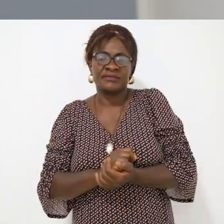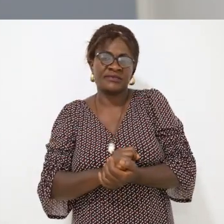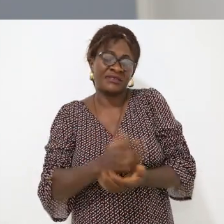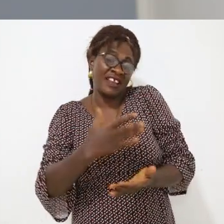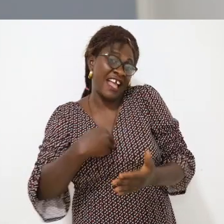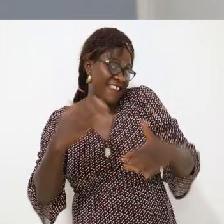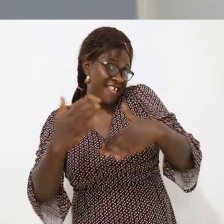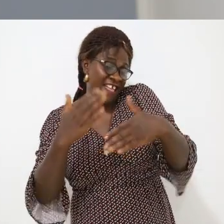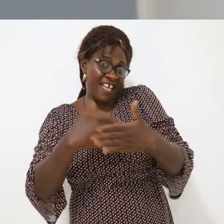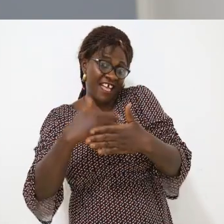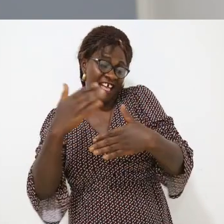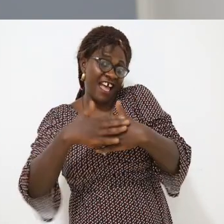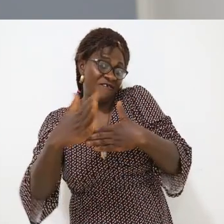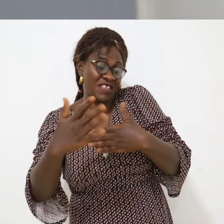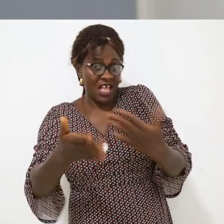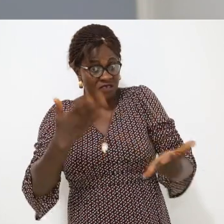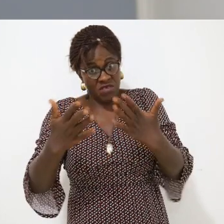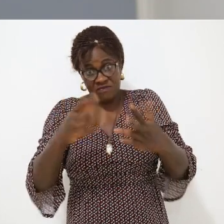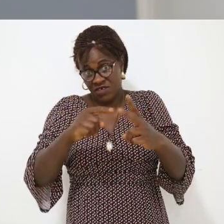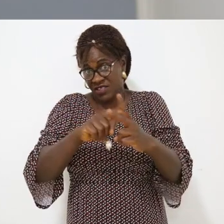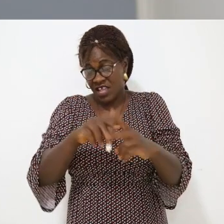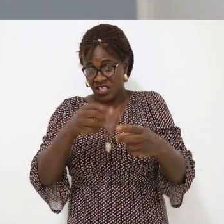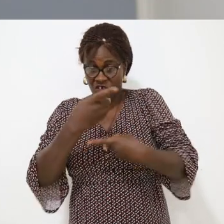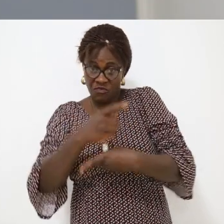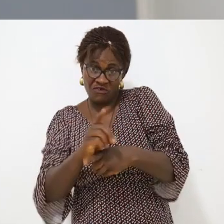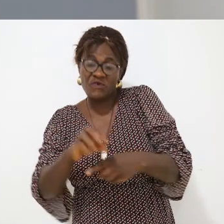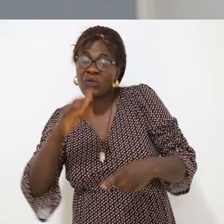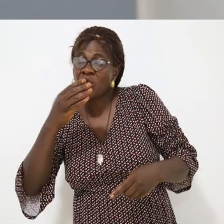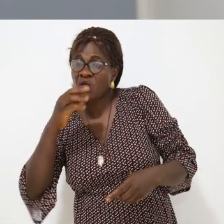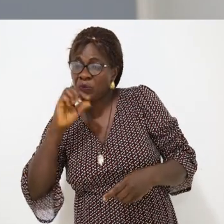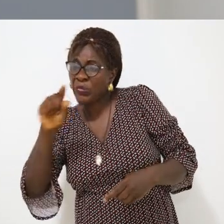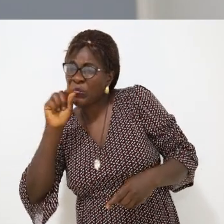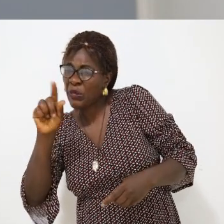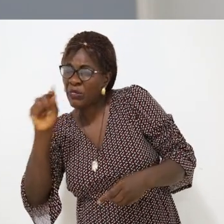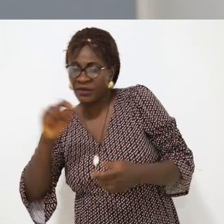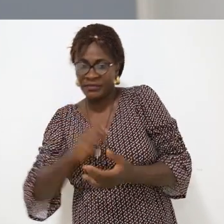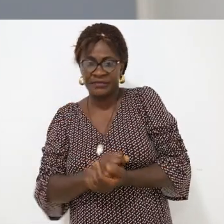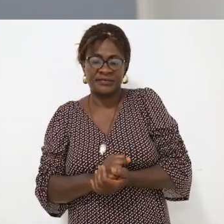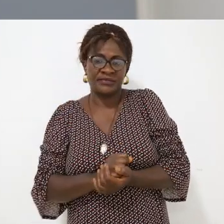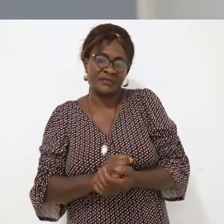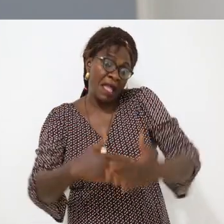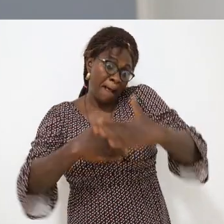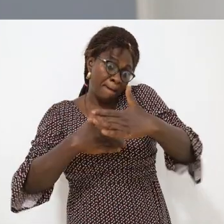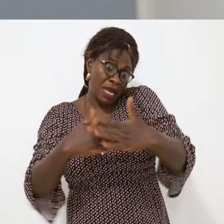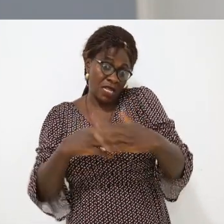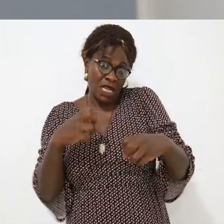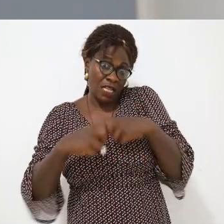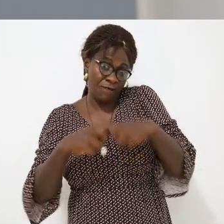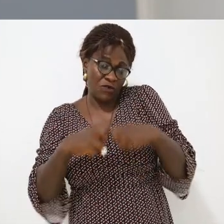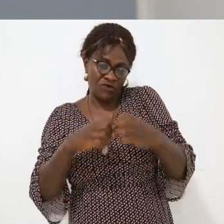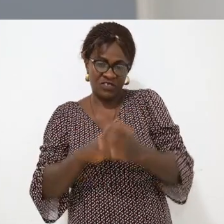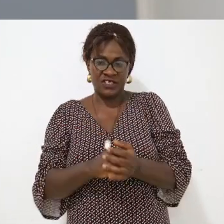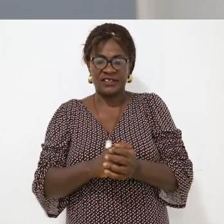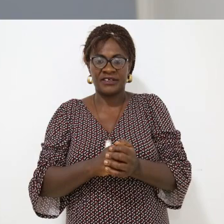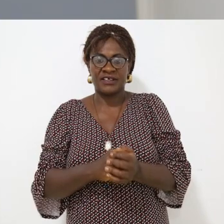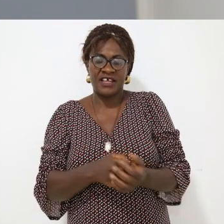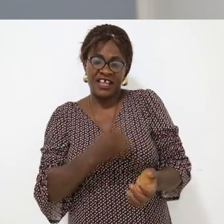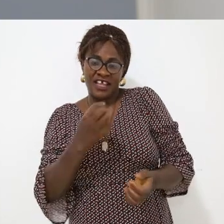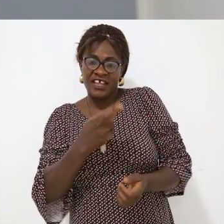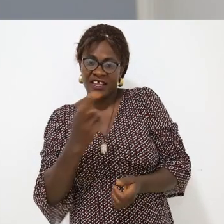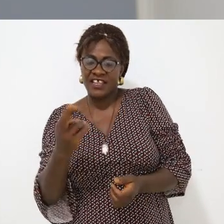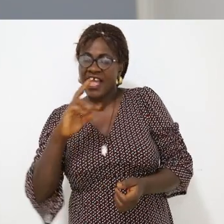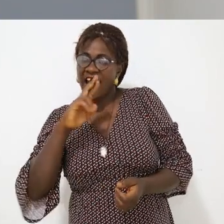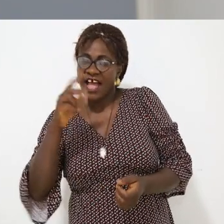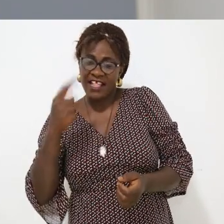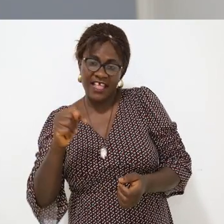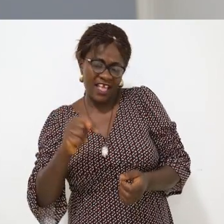then maybe subsequently one can start producing sputum, and breathing difficulties. So these are the three most